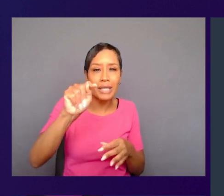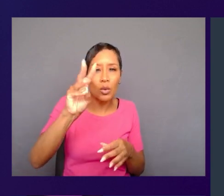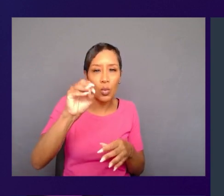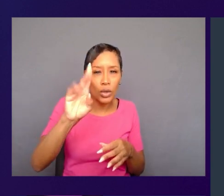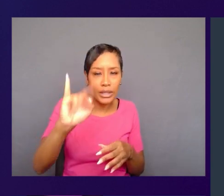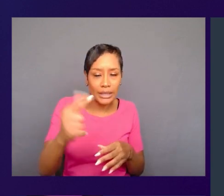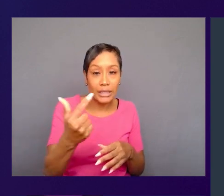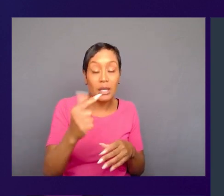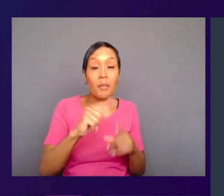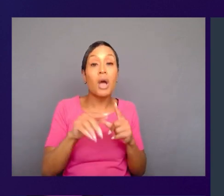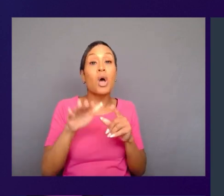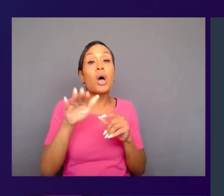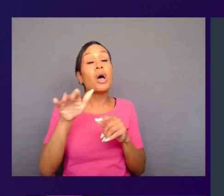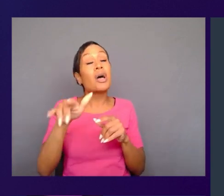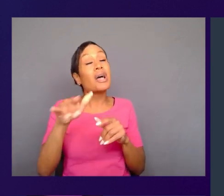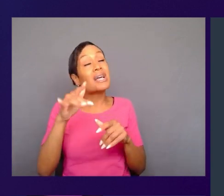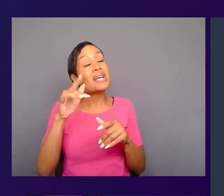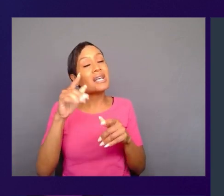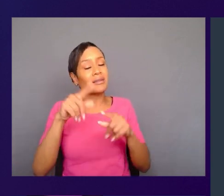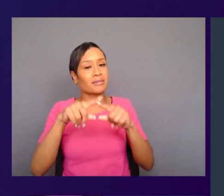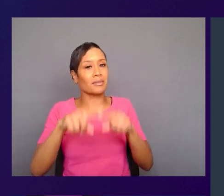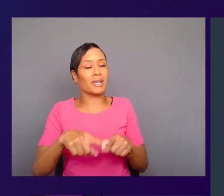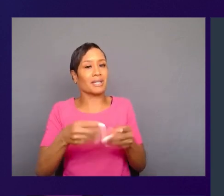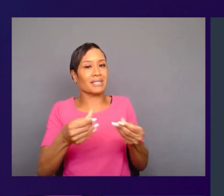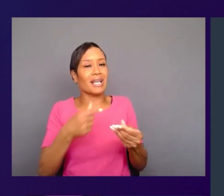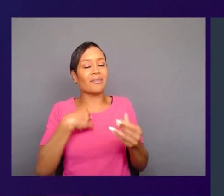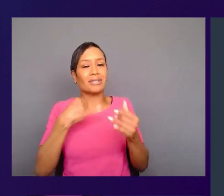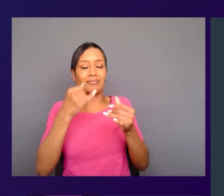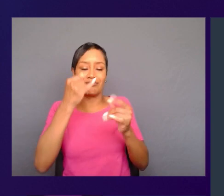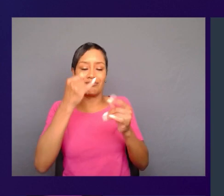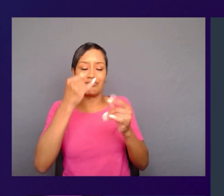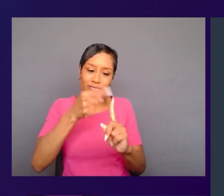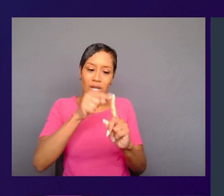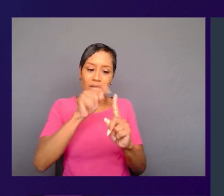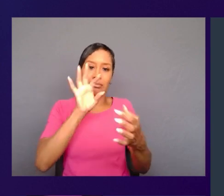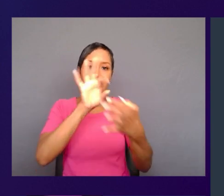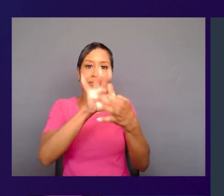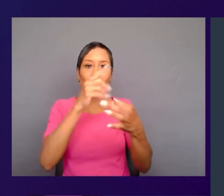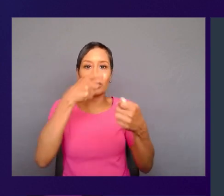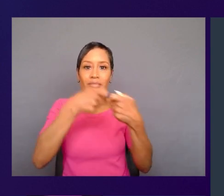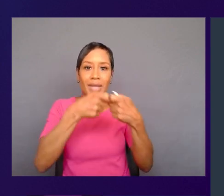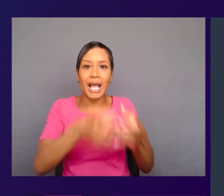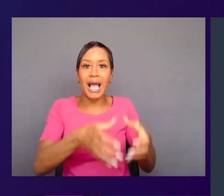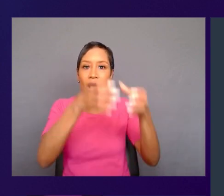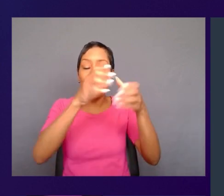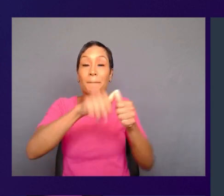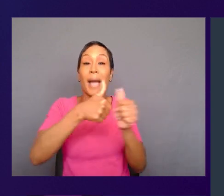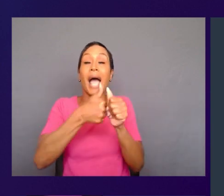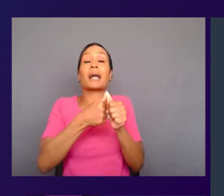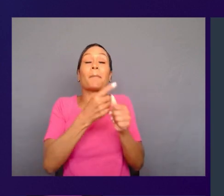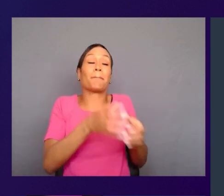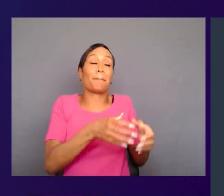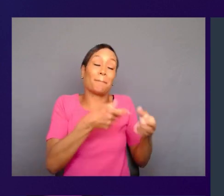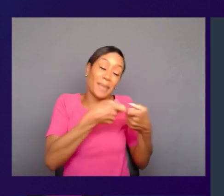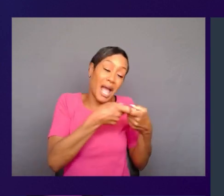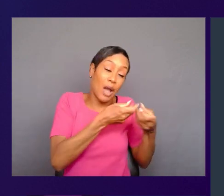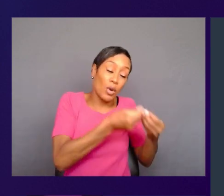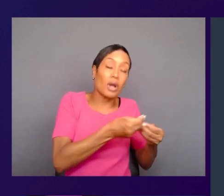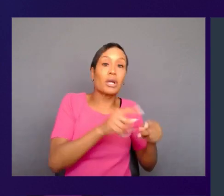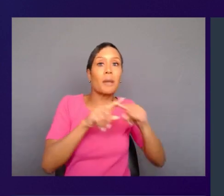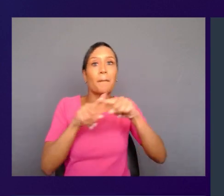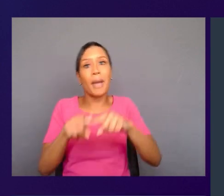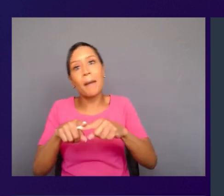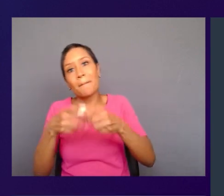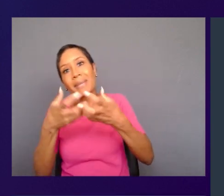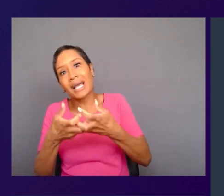be physically independent. They have independent connections to utility power, standalone backup power sources, independent mechanical services,